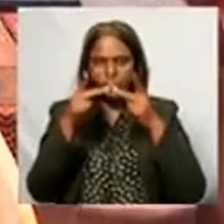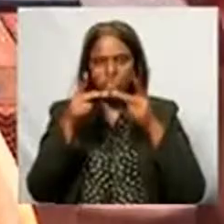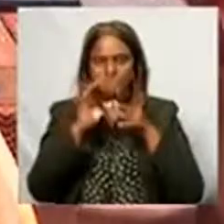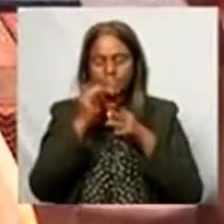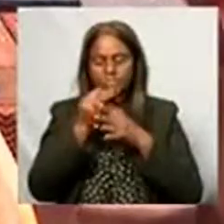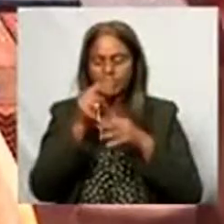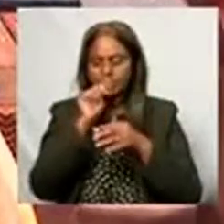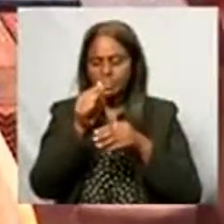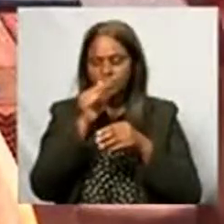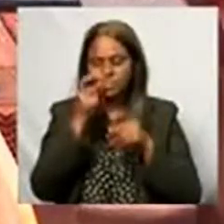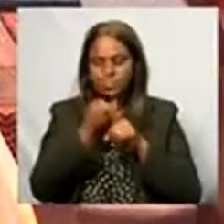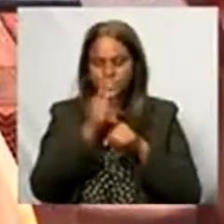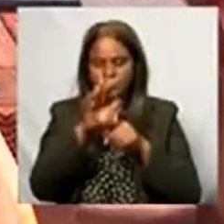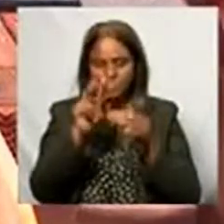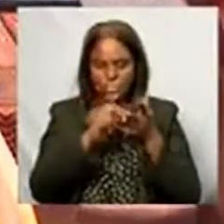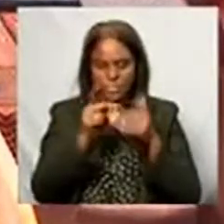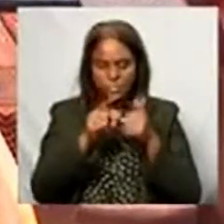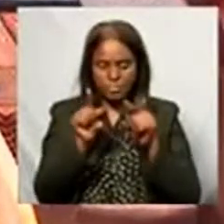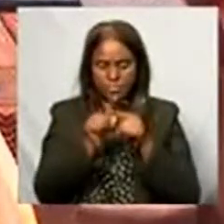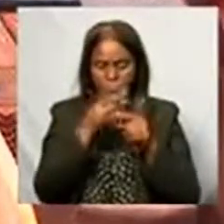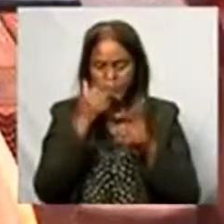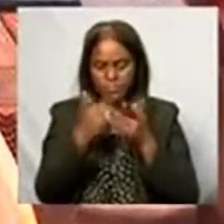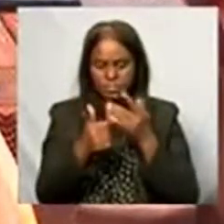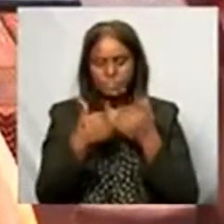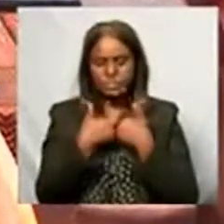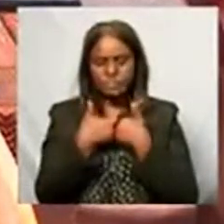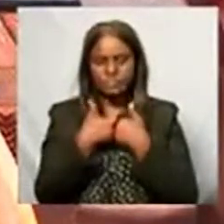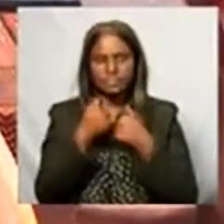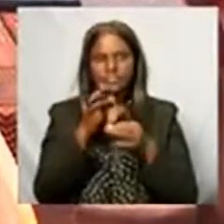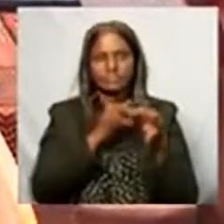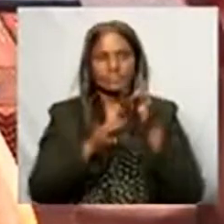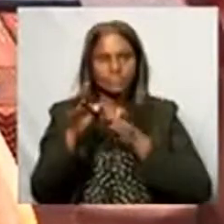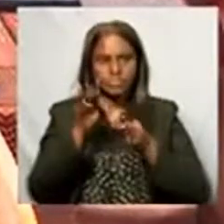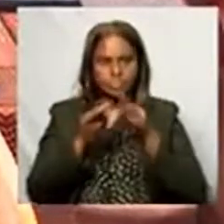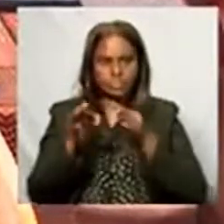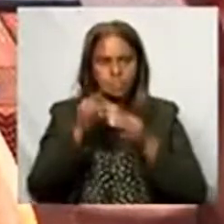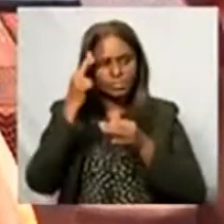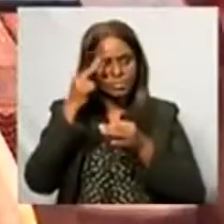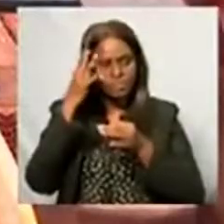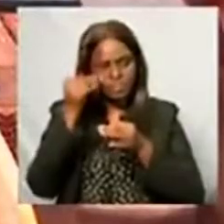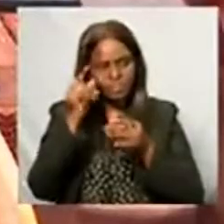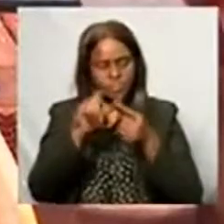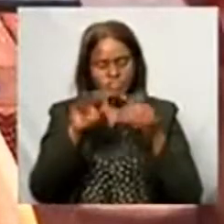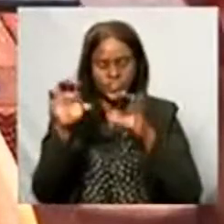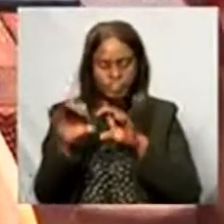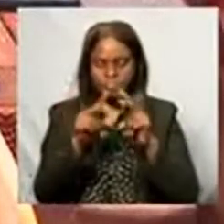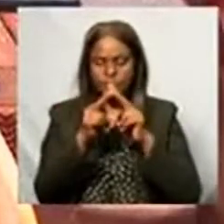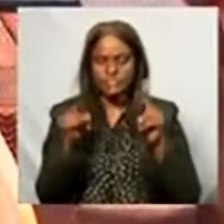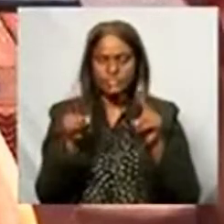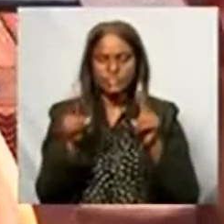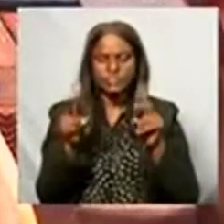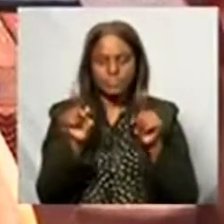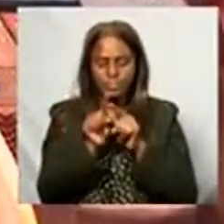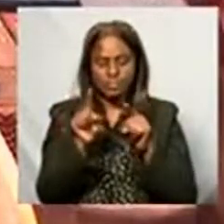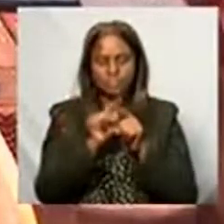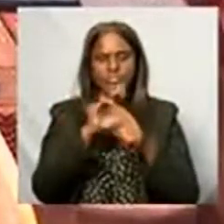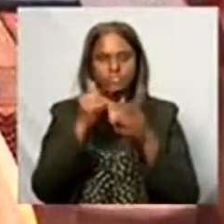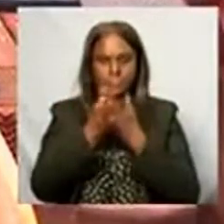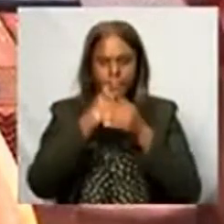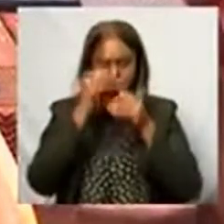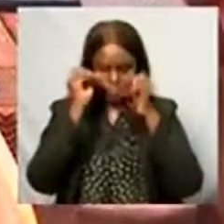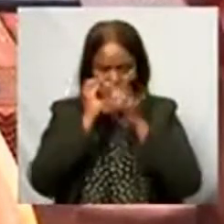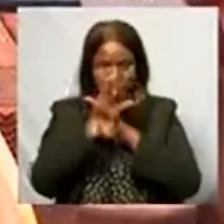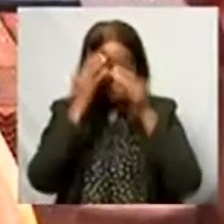the media from its sittings unless there is justifiable reasons to do so. As you are